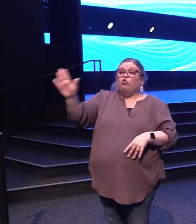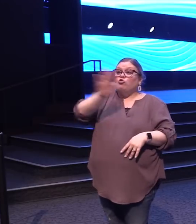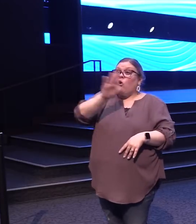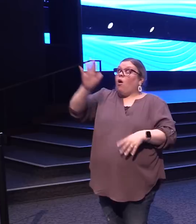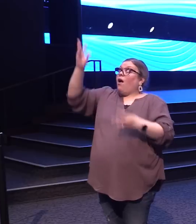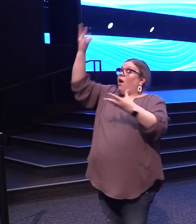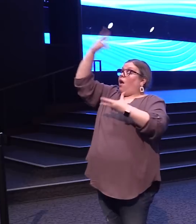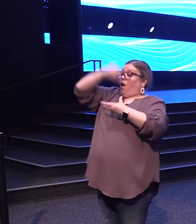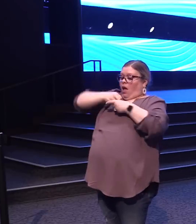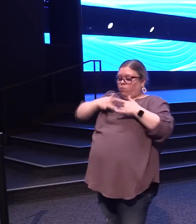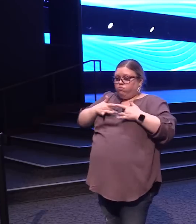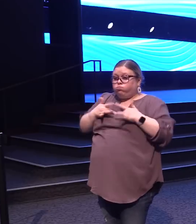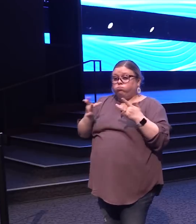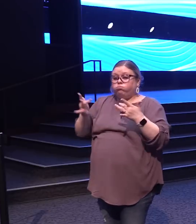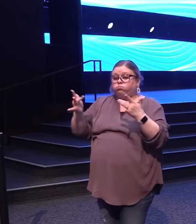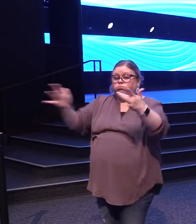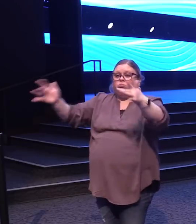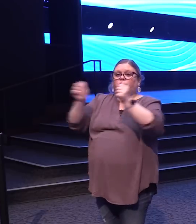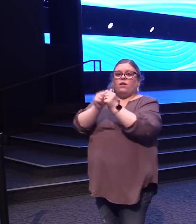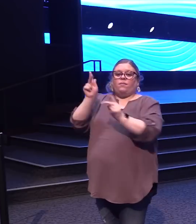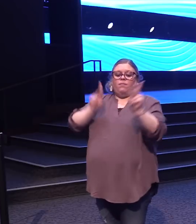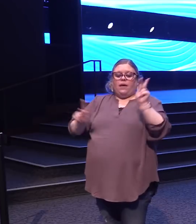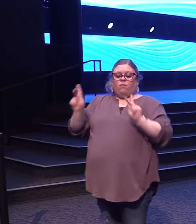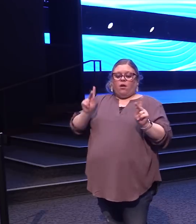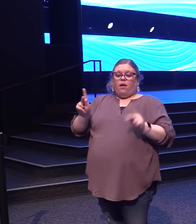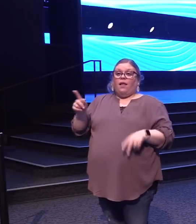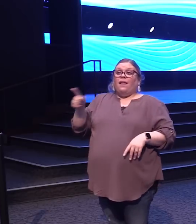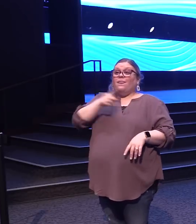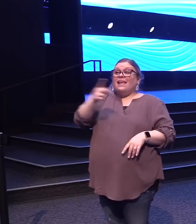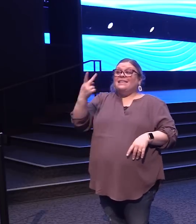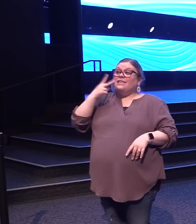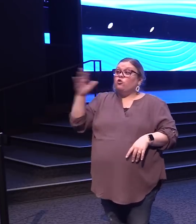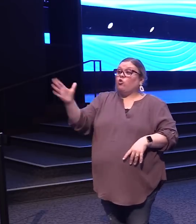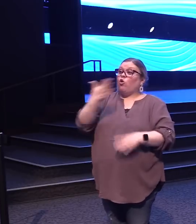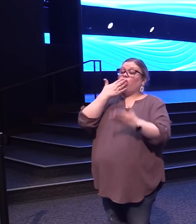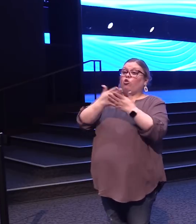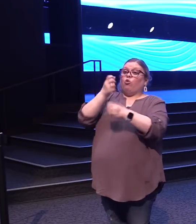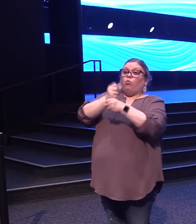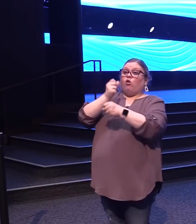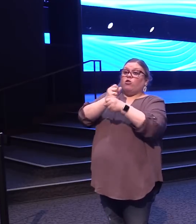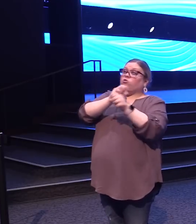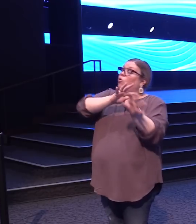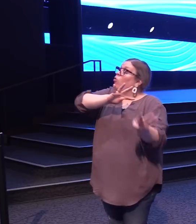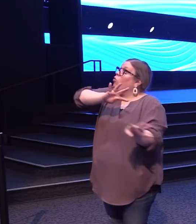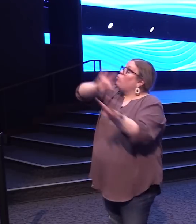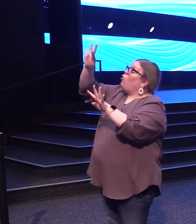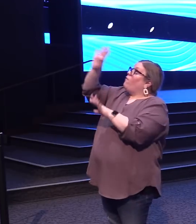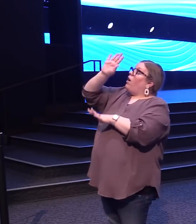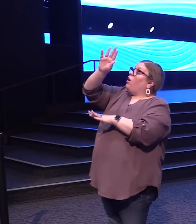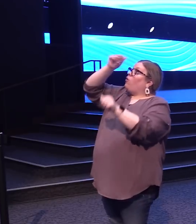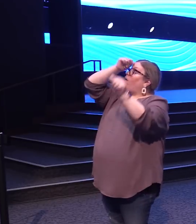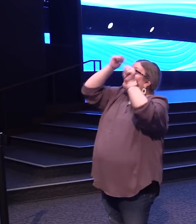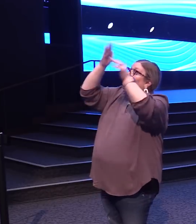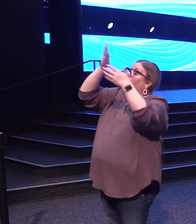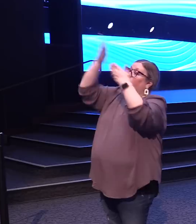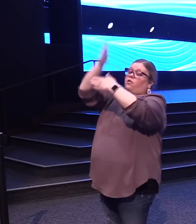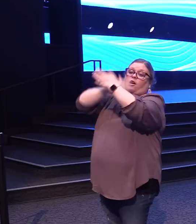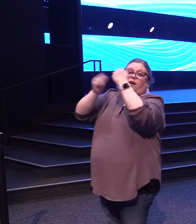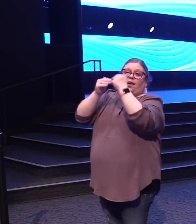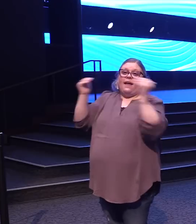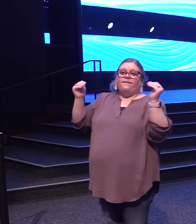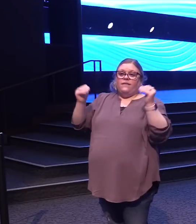so shine before men that they may see your good works and glorify your Father in